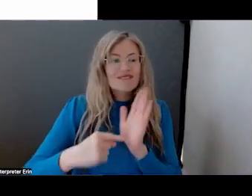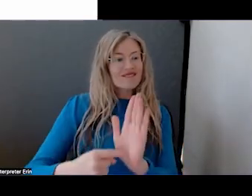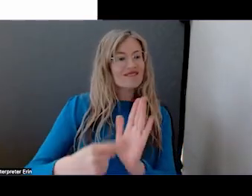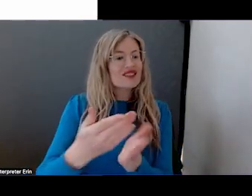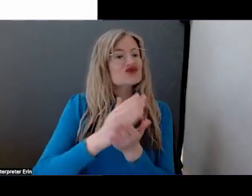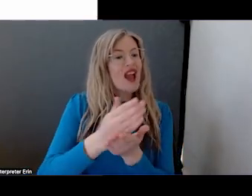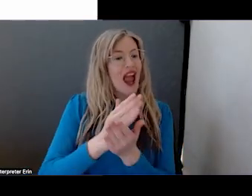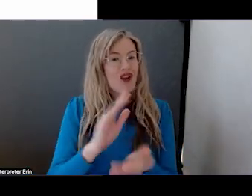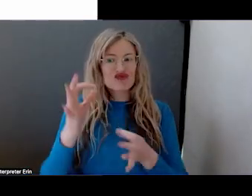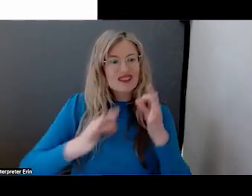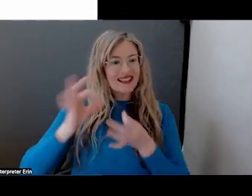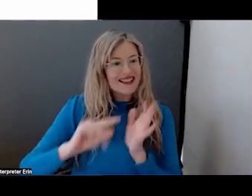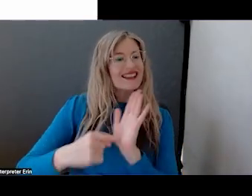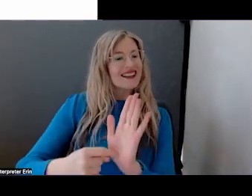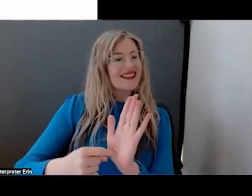of the residency.